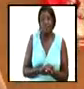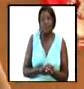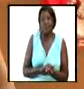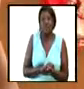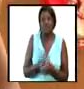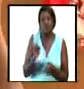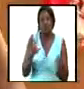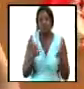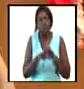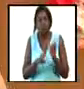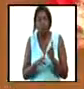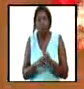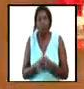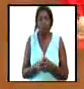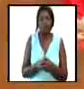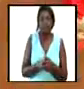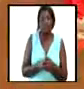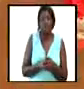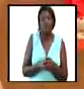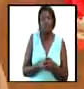What are you doing?